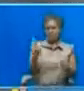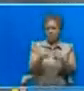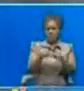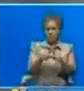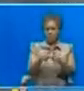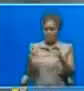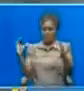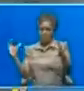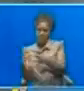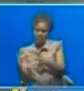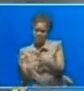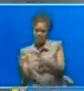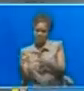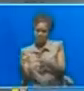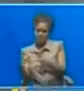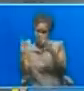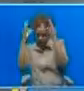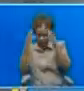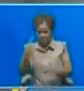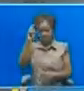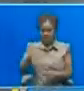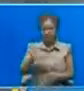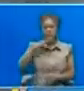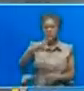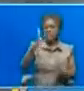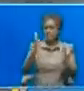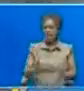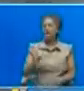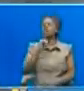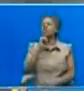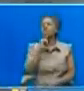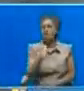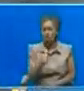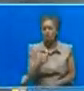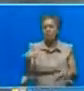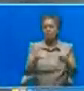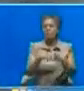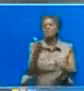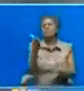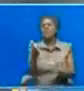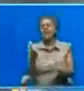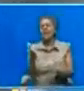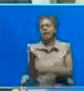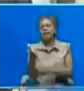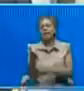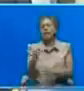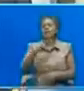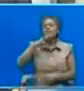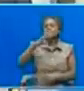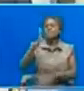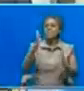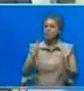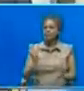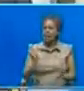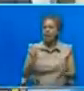partisan member, which the speaker is not, because partisan members are on the floor of the house. The speaker has